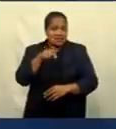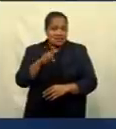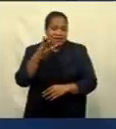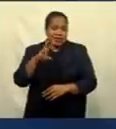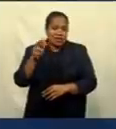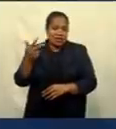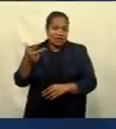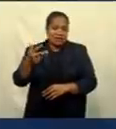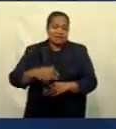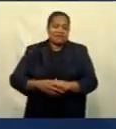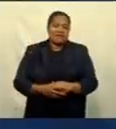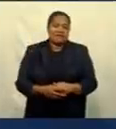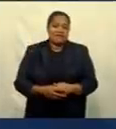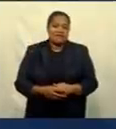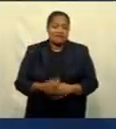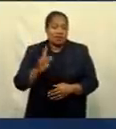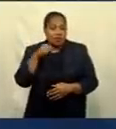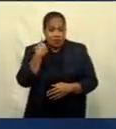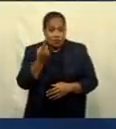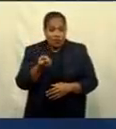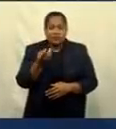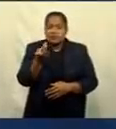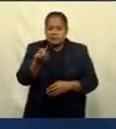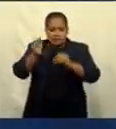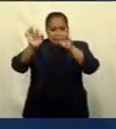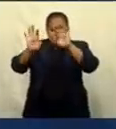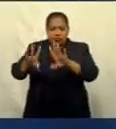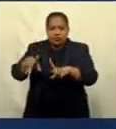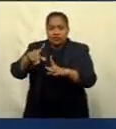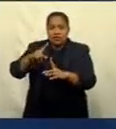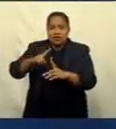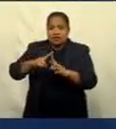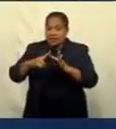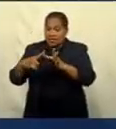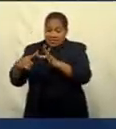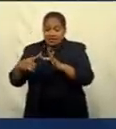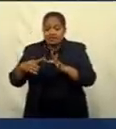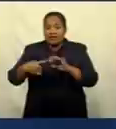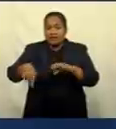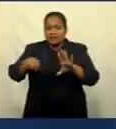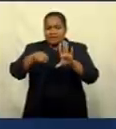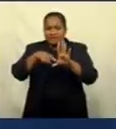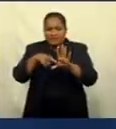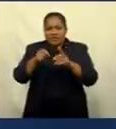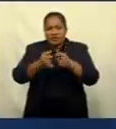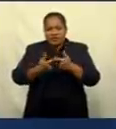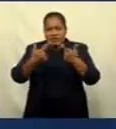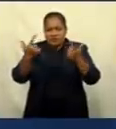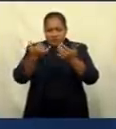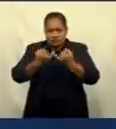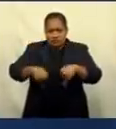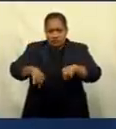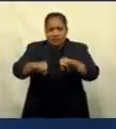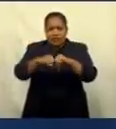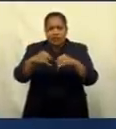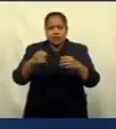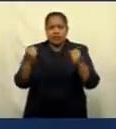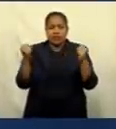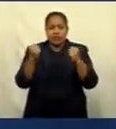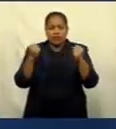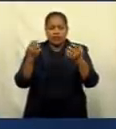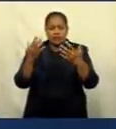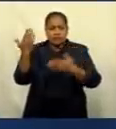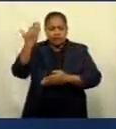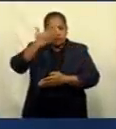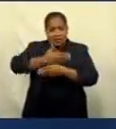a.m. For tomorrow, some showers over the eastern and interior of the larger islands with cool nights. And the outlook for Friday